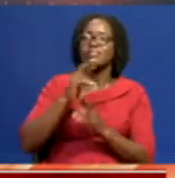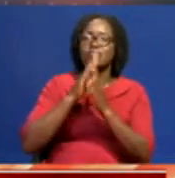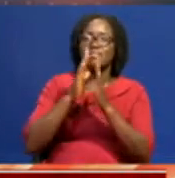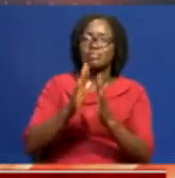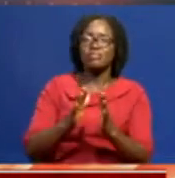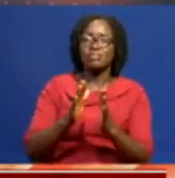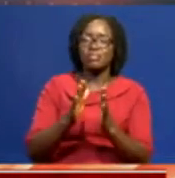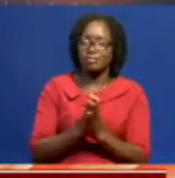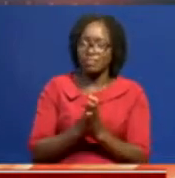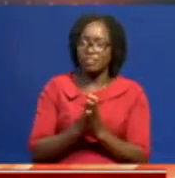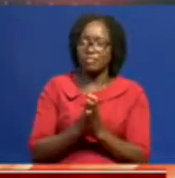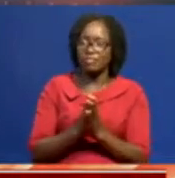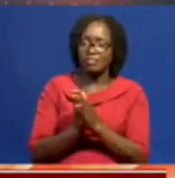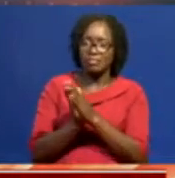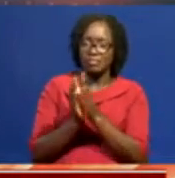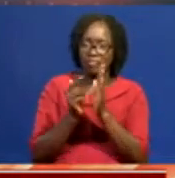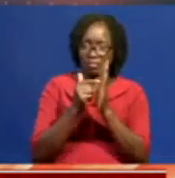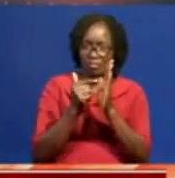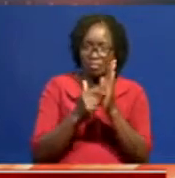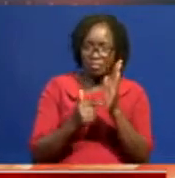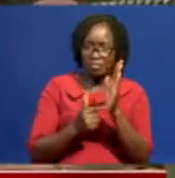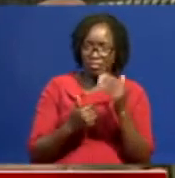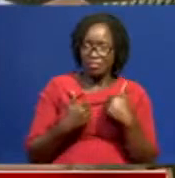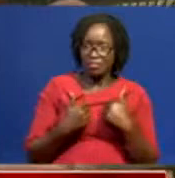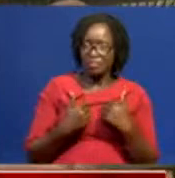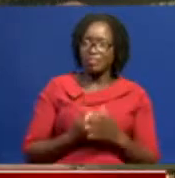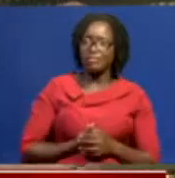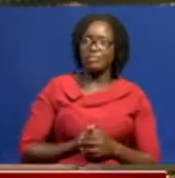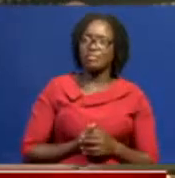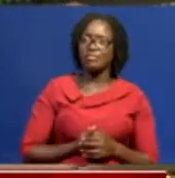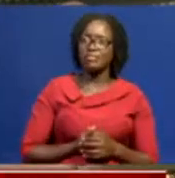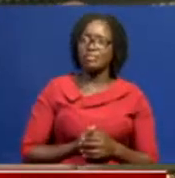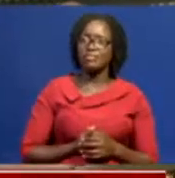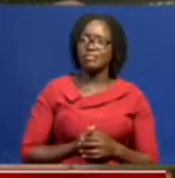reporter Achola Simon with the details.